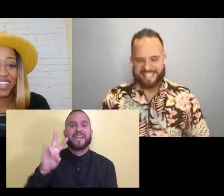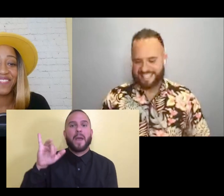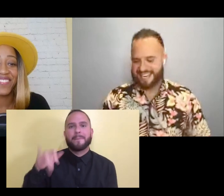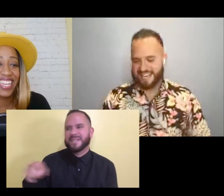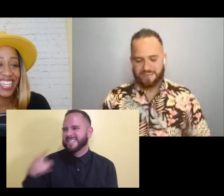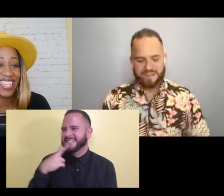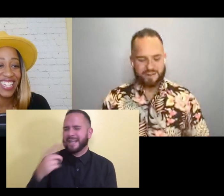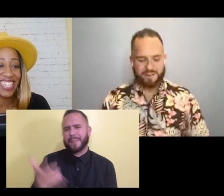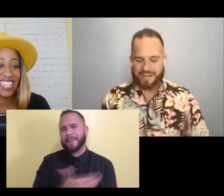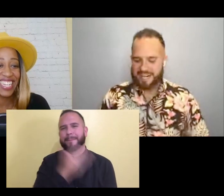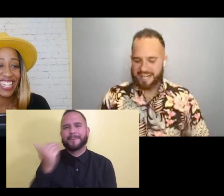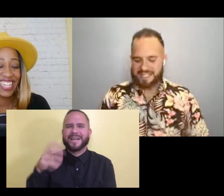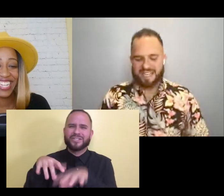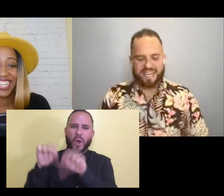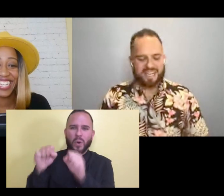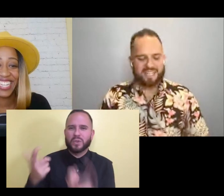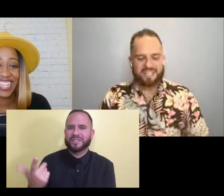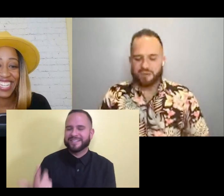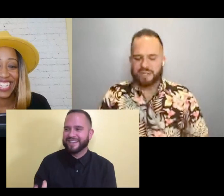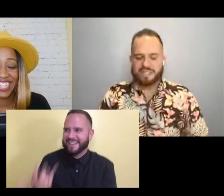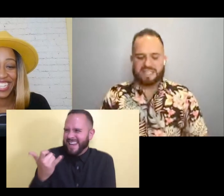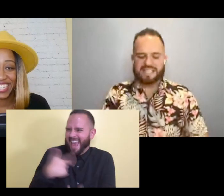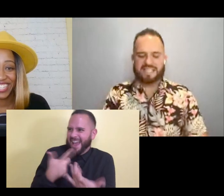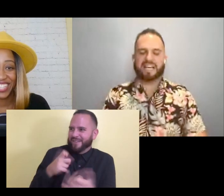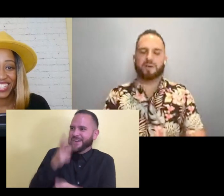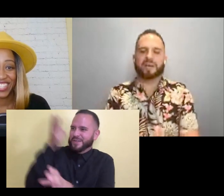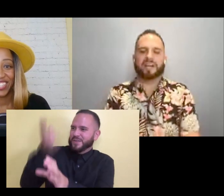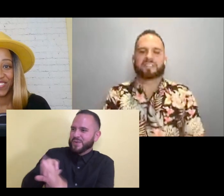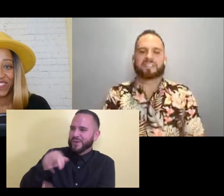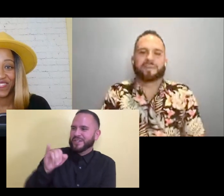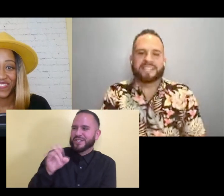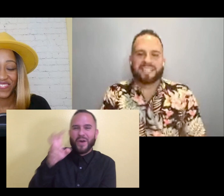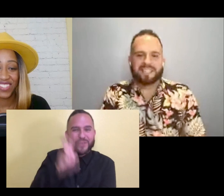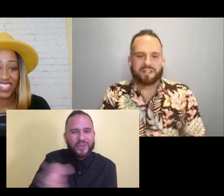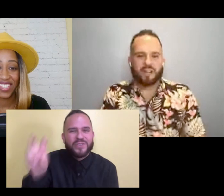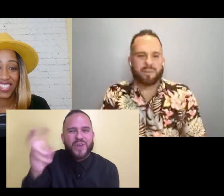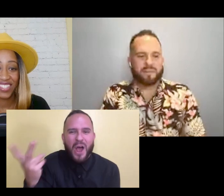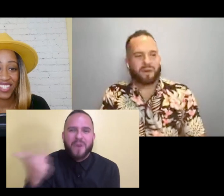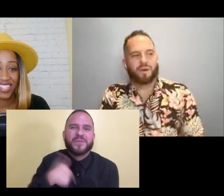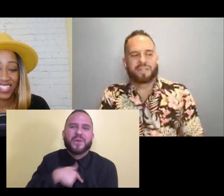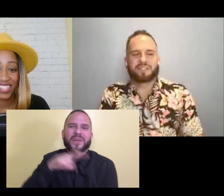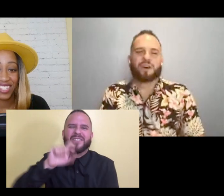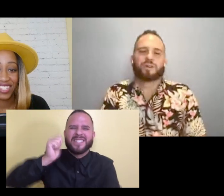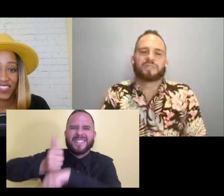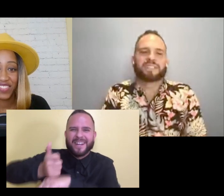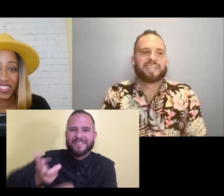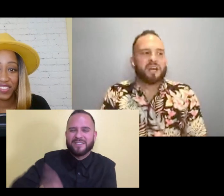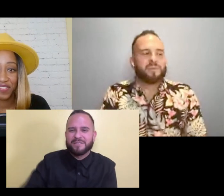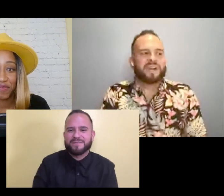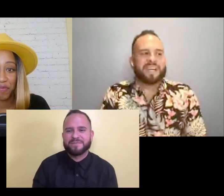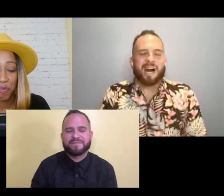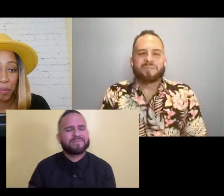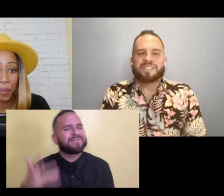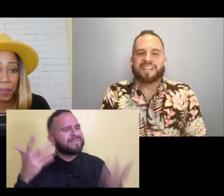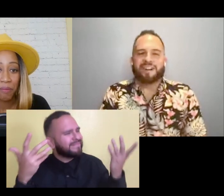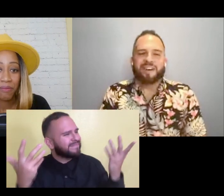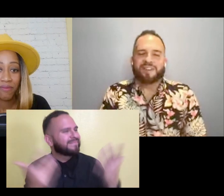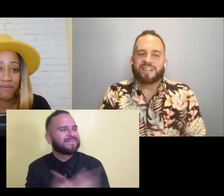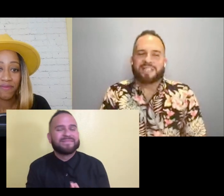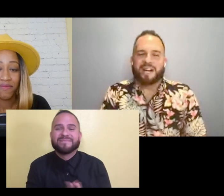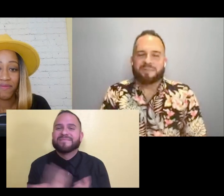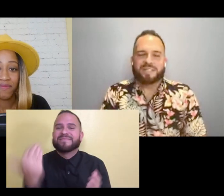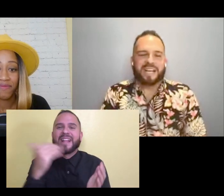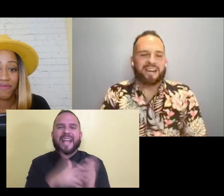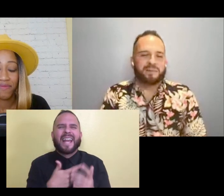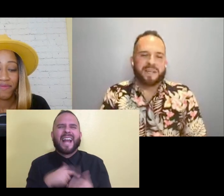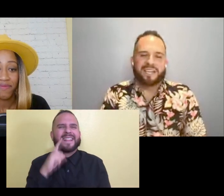like that Yeah, I mean, you know what? Like I said, one of the things I think I put out there immediately, a lot of people are like, oh, he's the host. But I'm just there to have a good